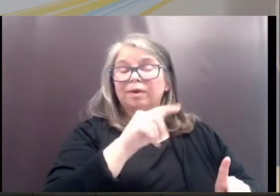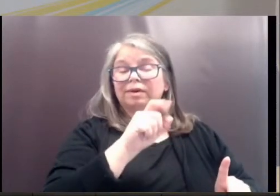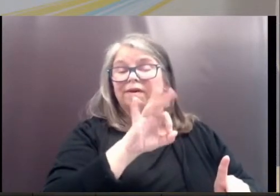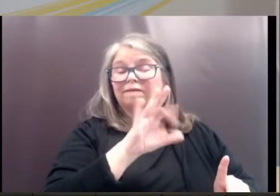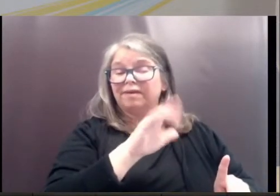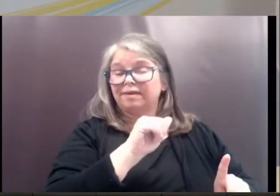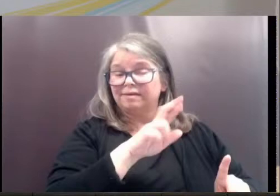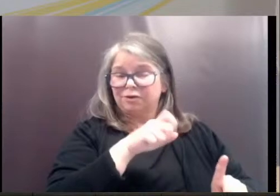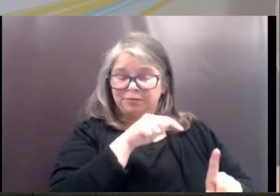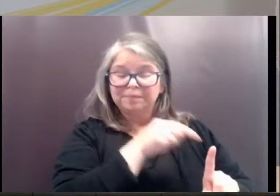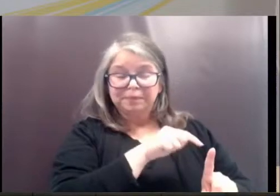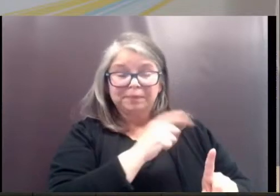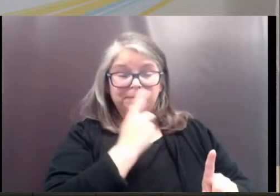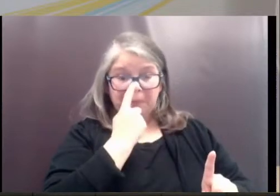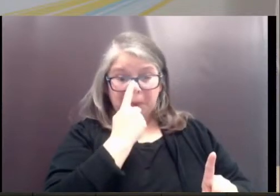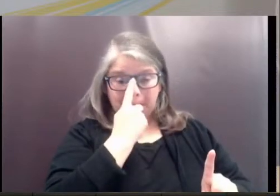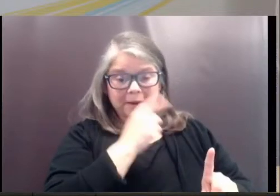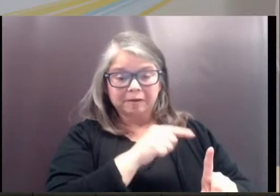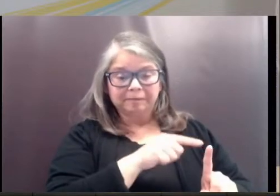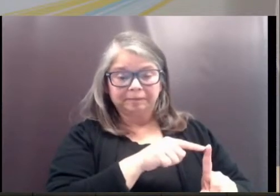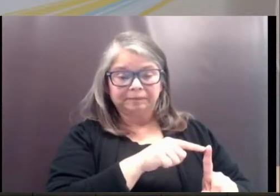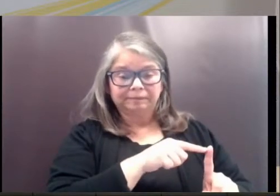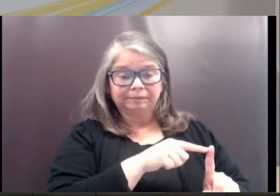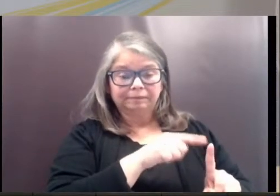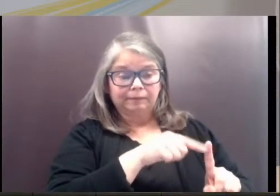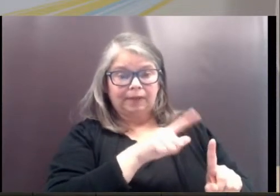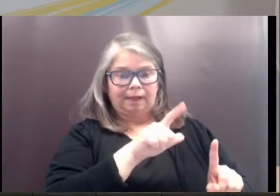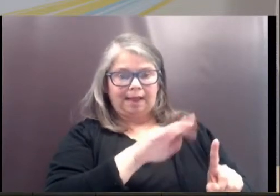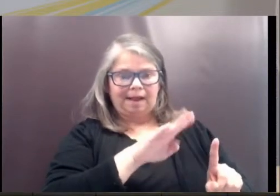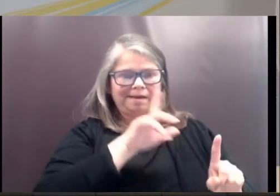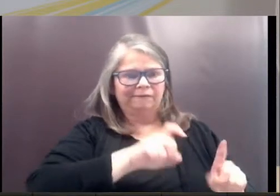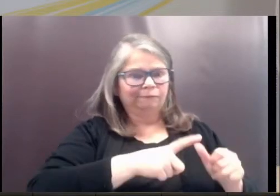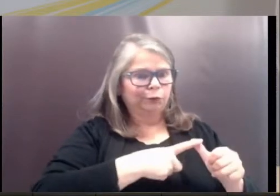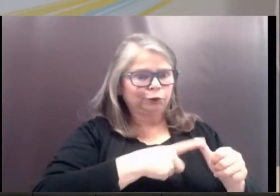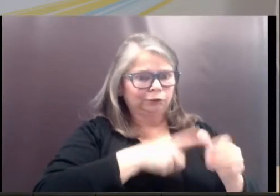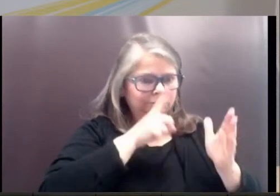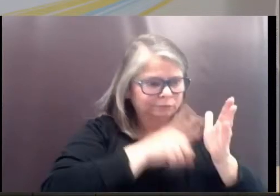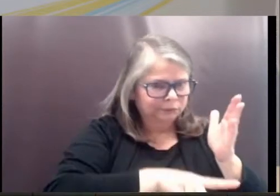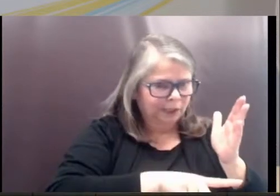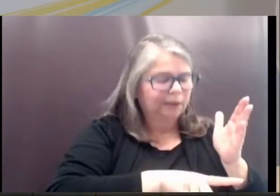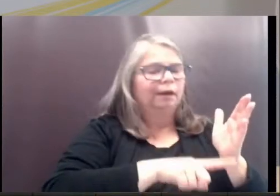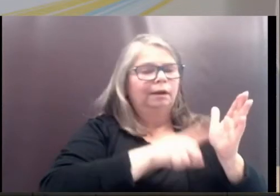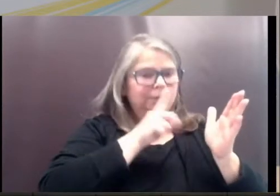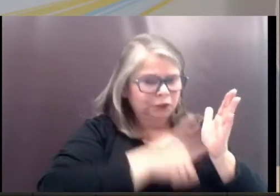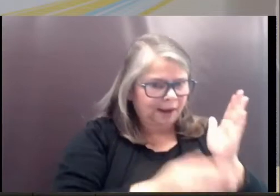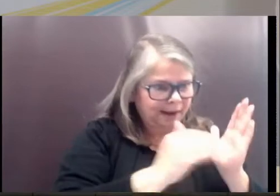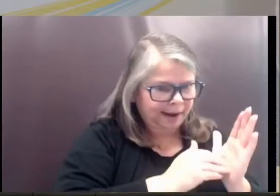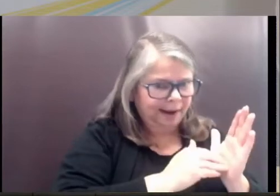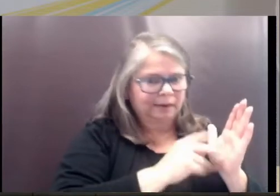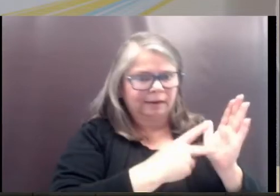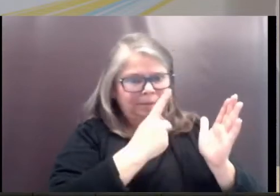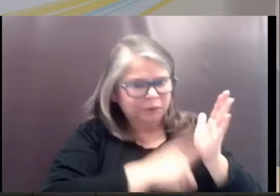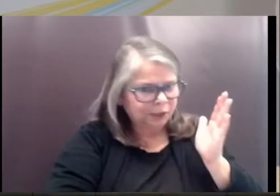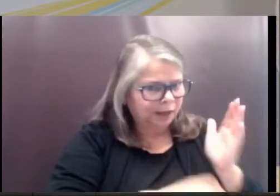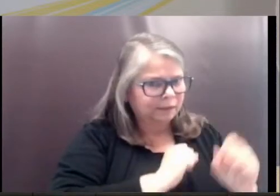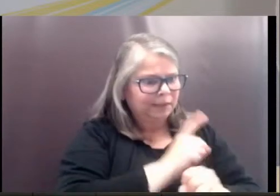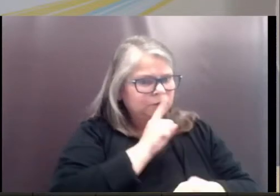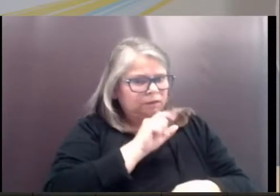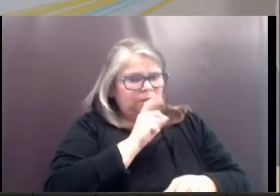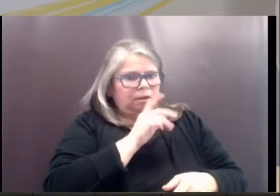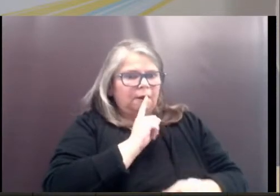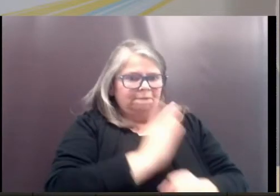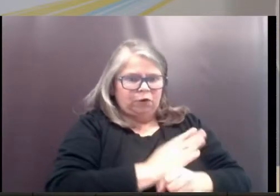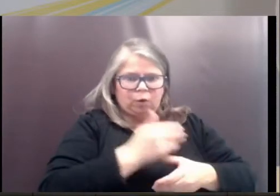to be confirmed by the lab, and how you do that and communicate that. But I do